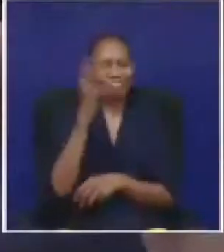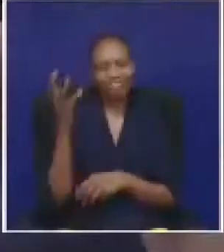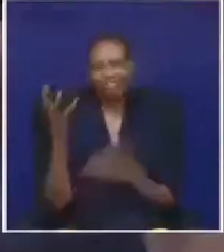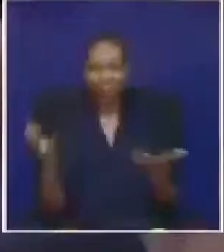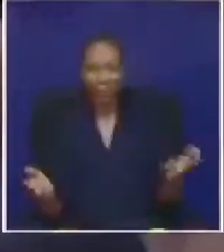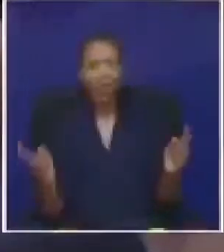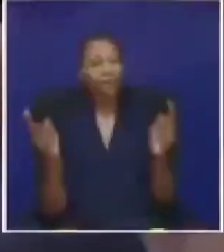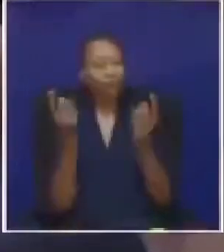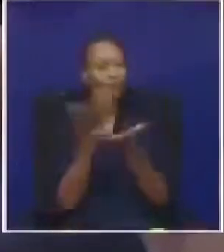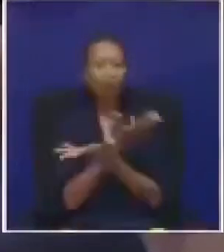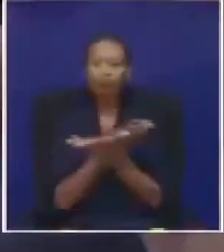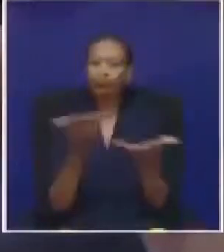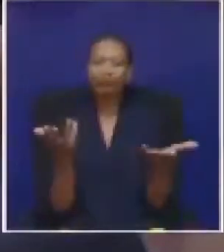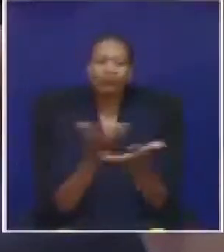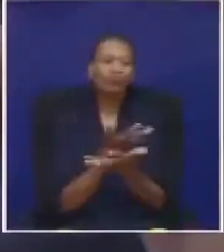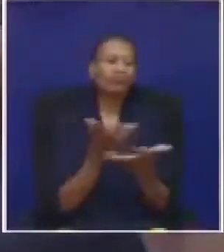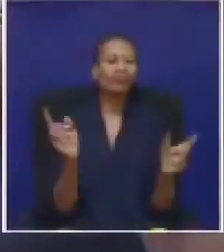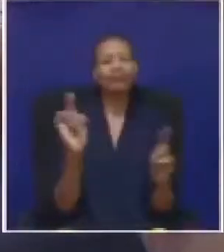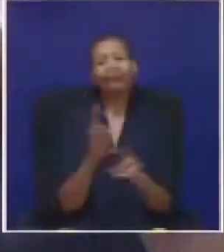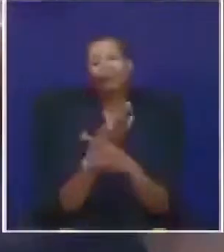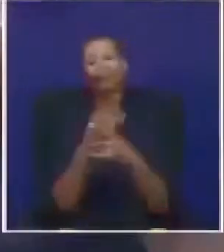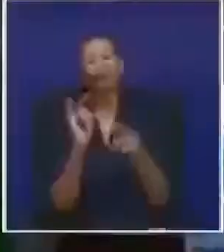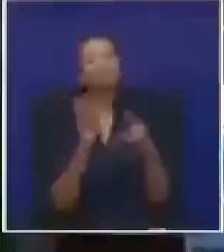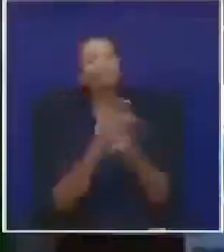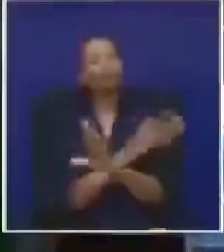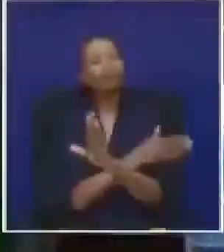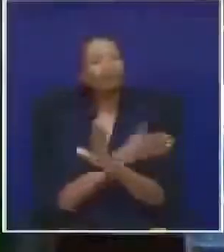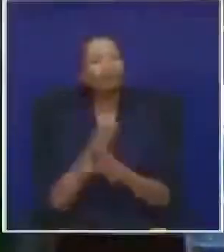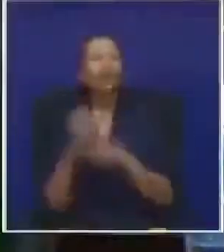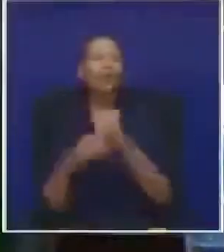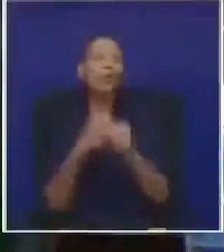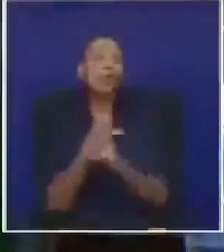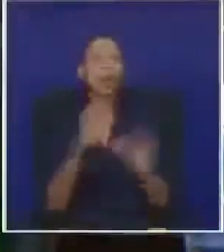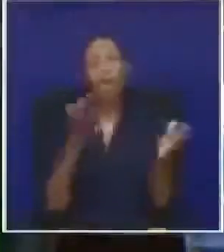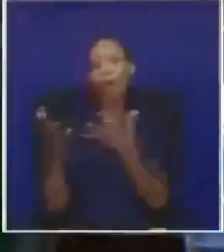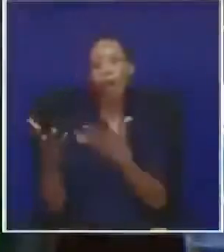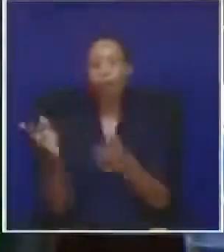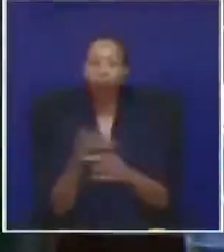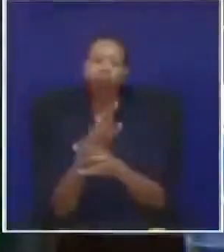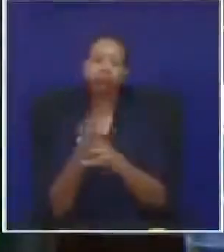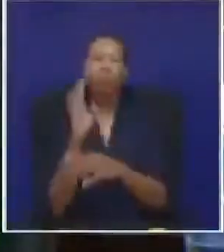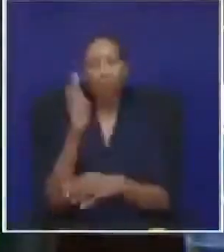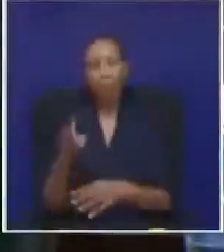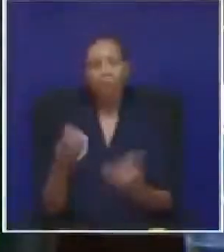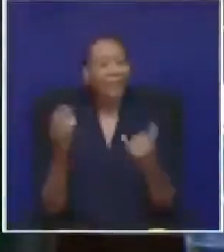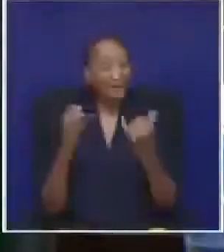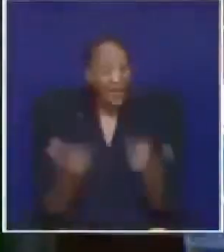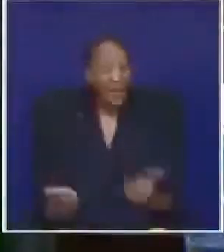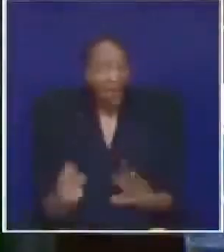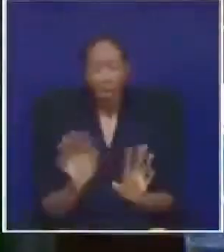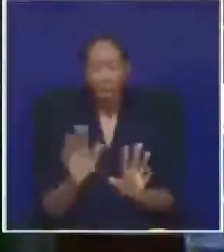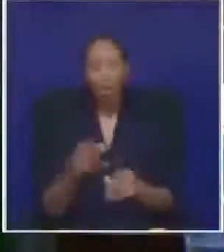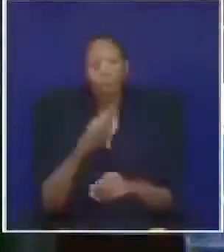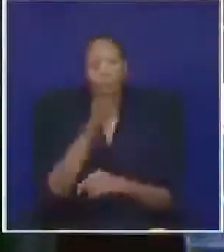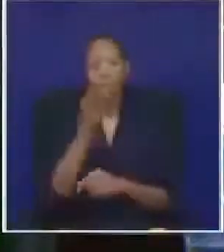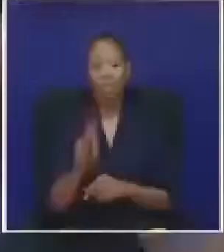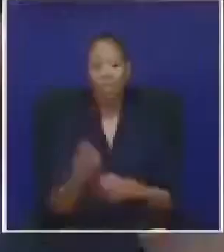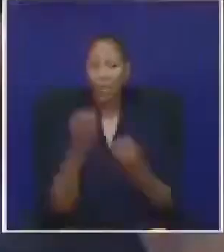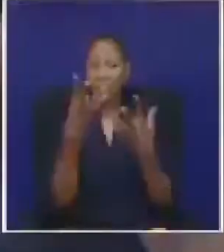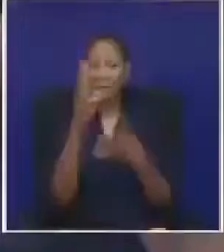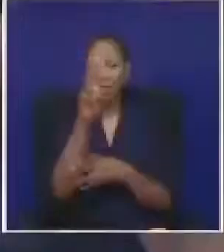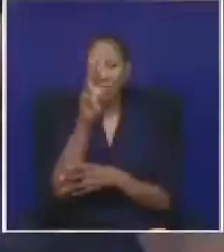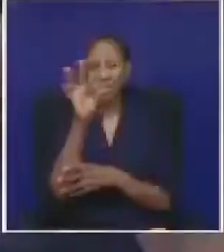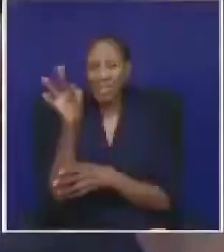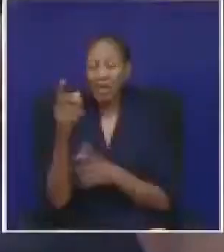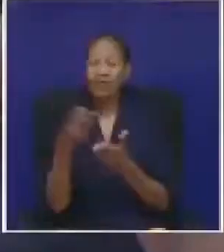talk to each other about how it was during the year. We now move to question 23,